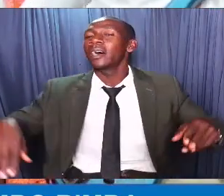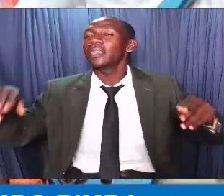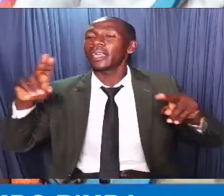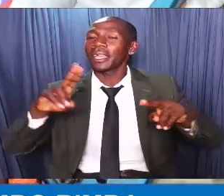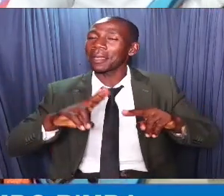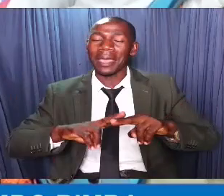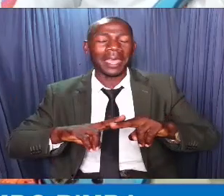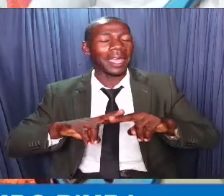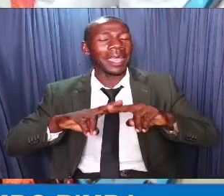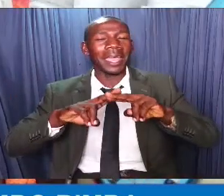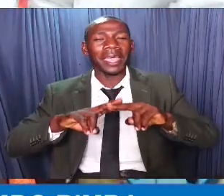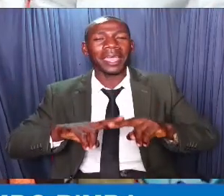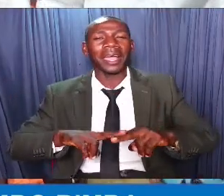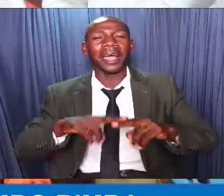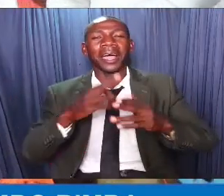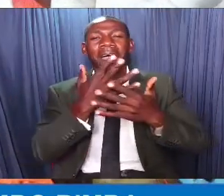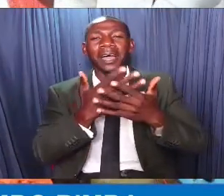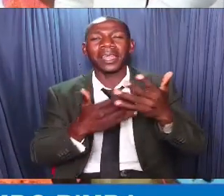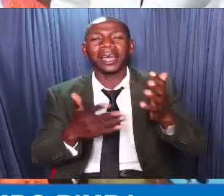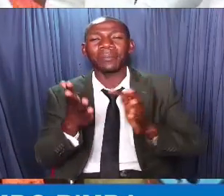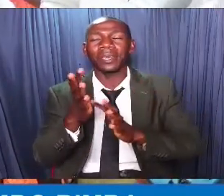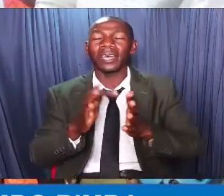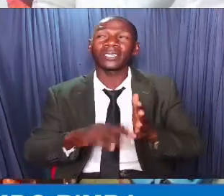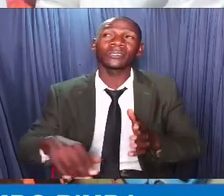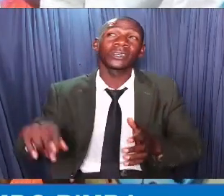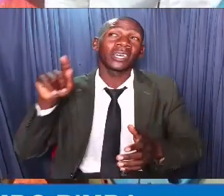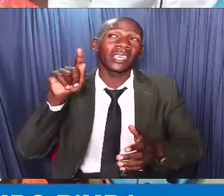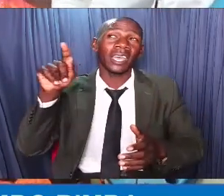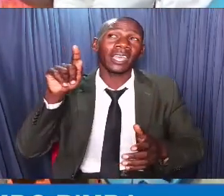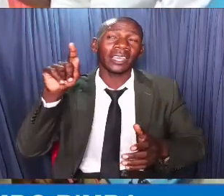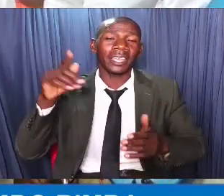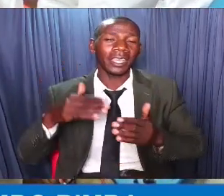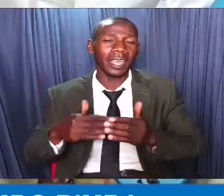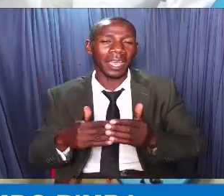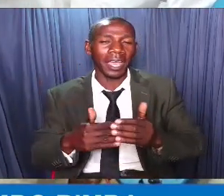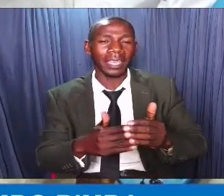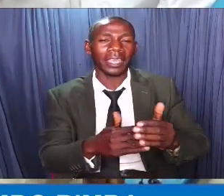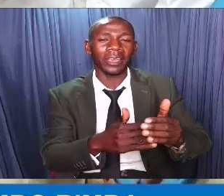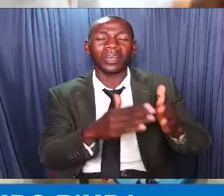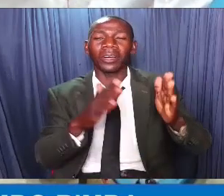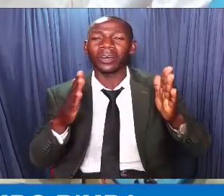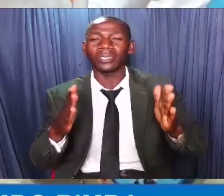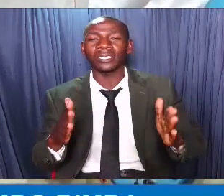Yesu tegemea hiyo damu ya Yesu